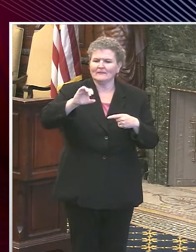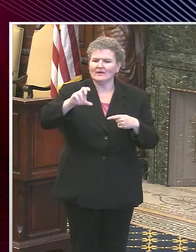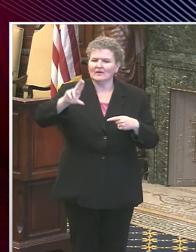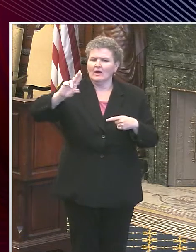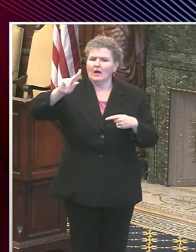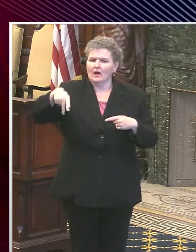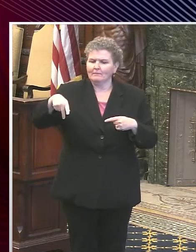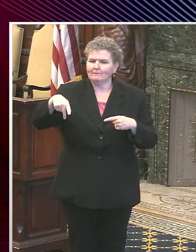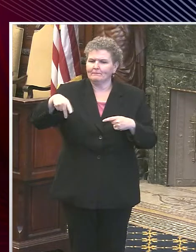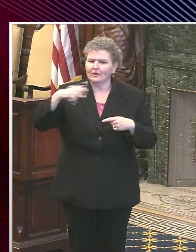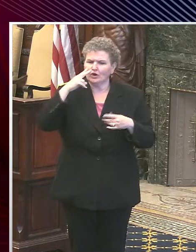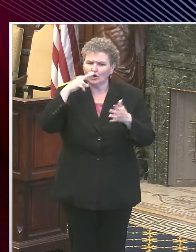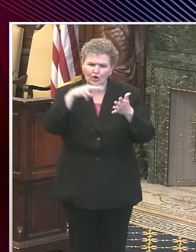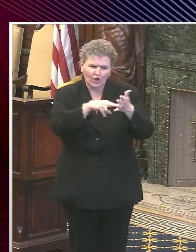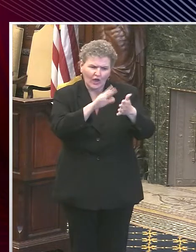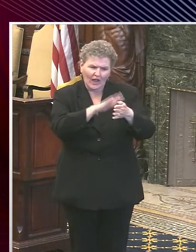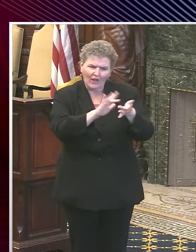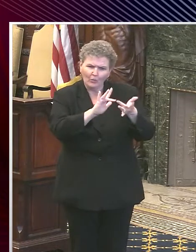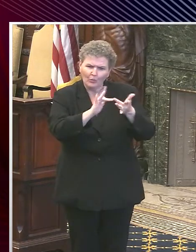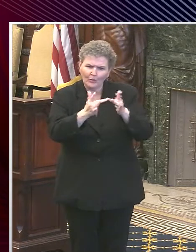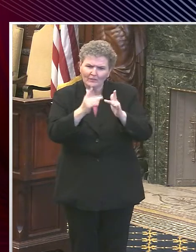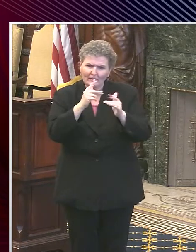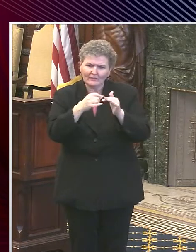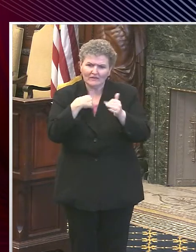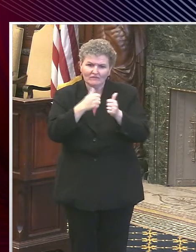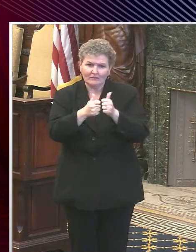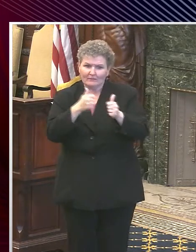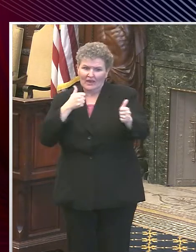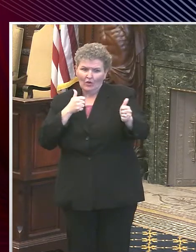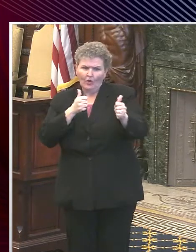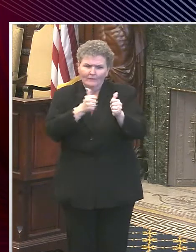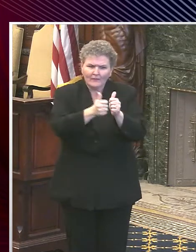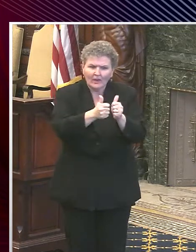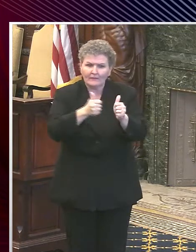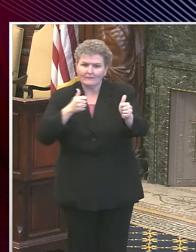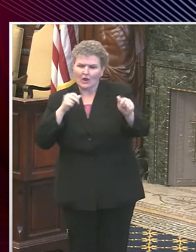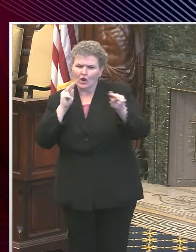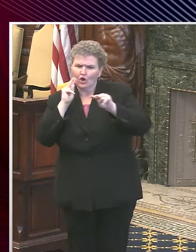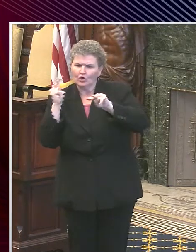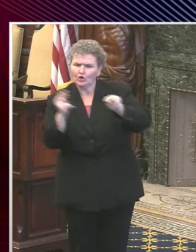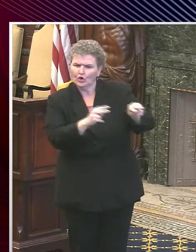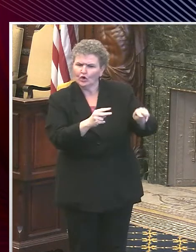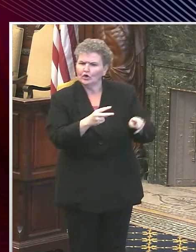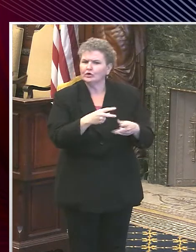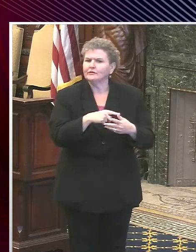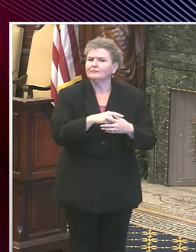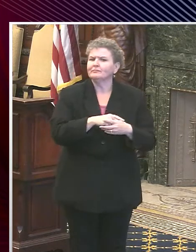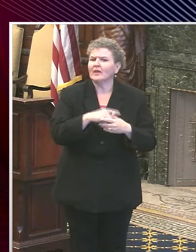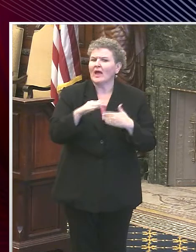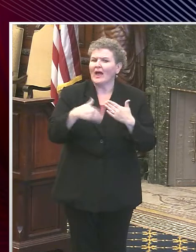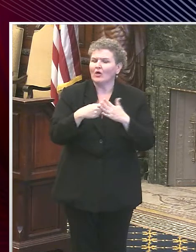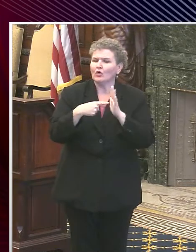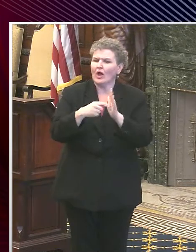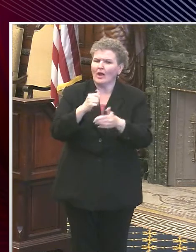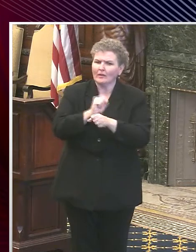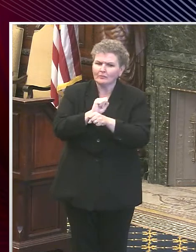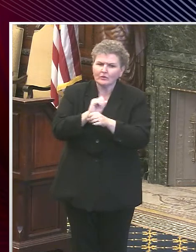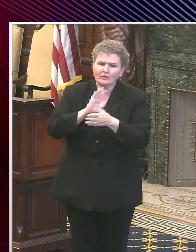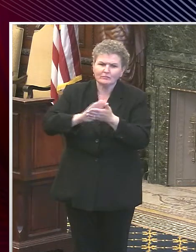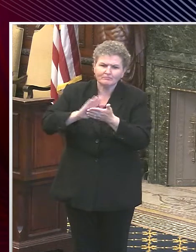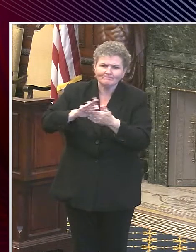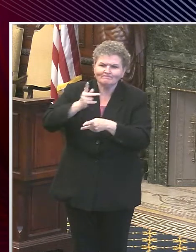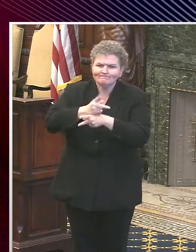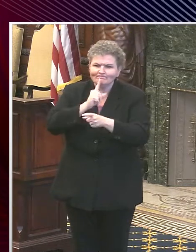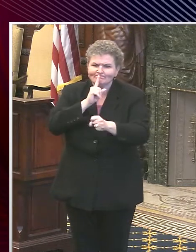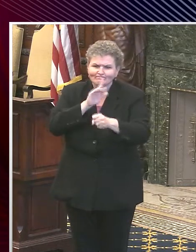their block will be picked up. This is a new tool, further demonstrates our administration's commitment to transparency and accountability